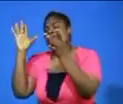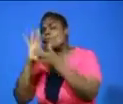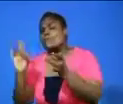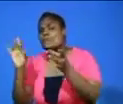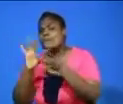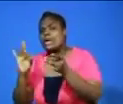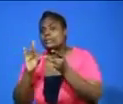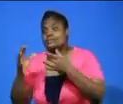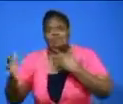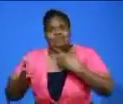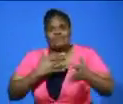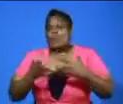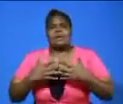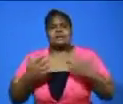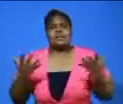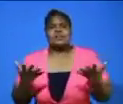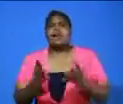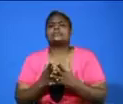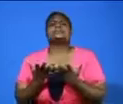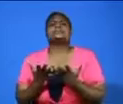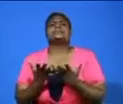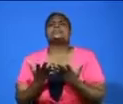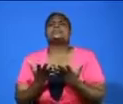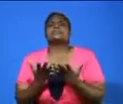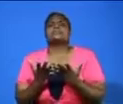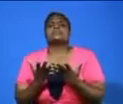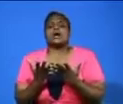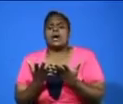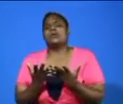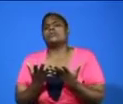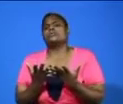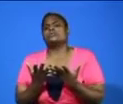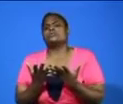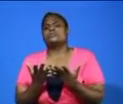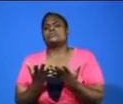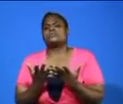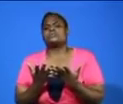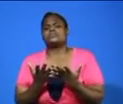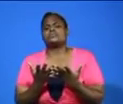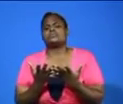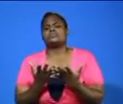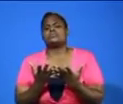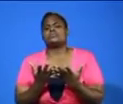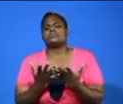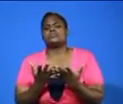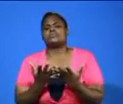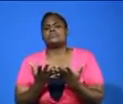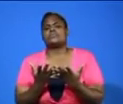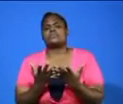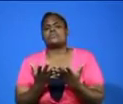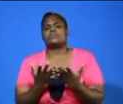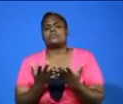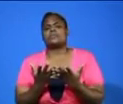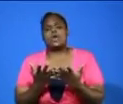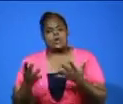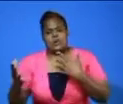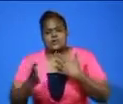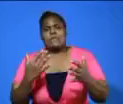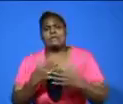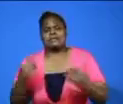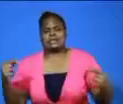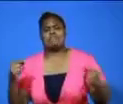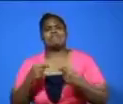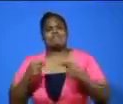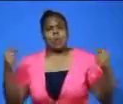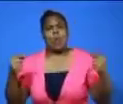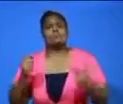message, regardless of how widely entrenched truth may be, regardless of how widely opposed truth may